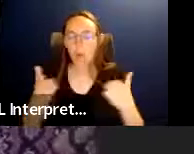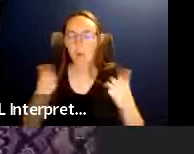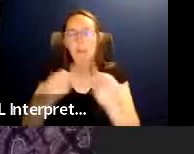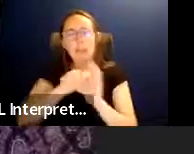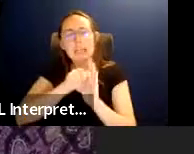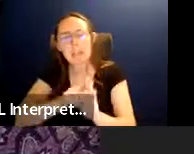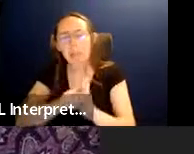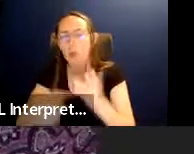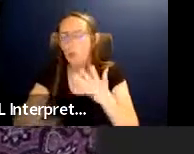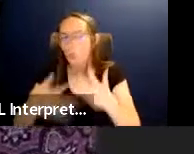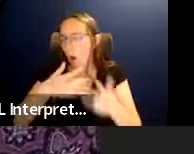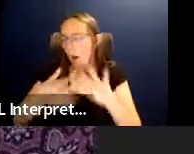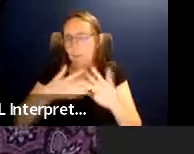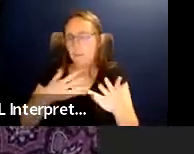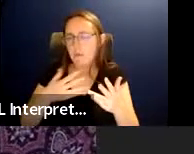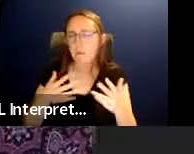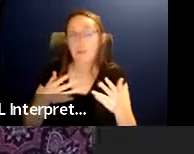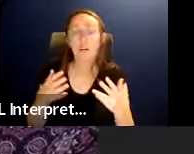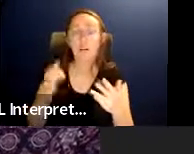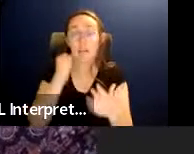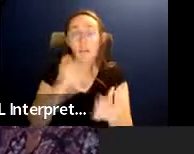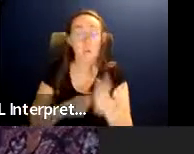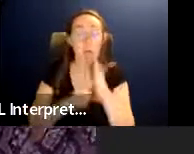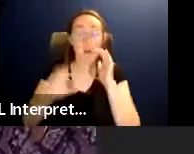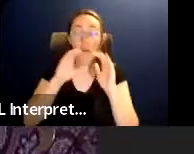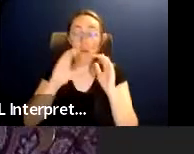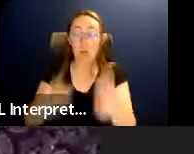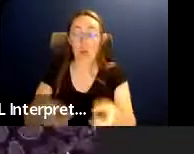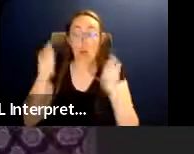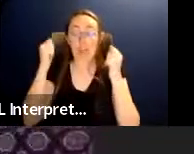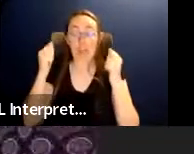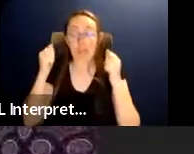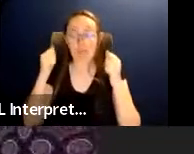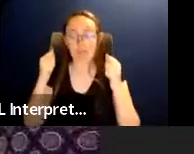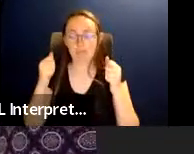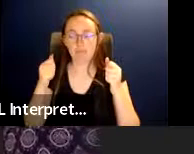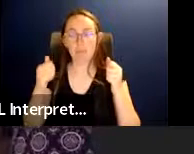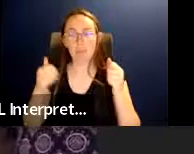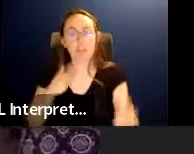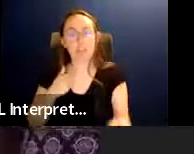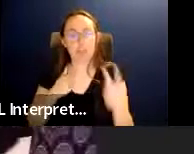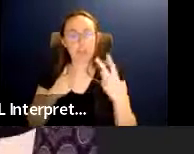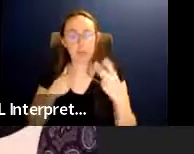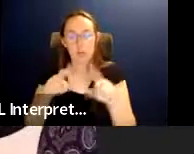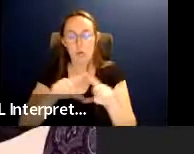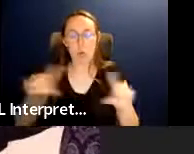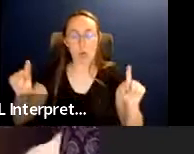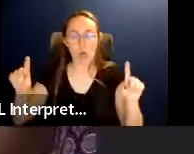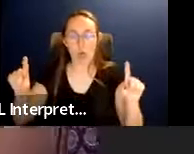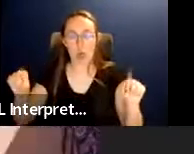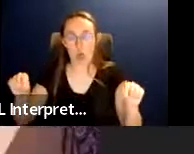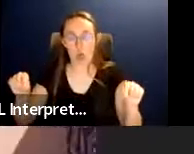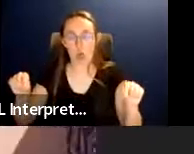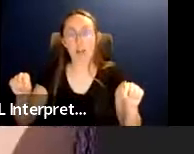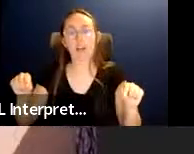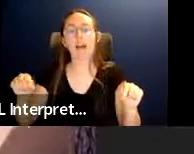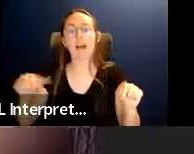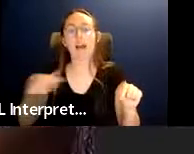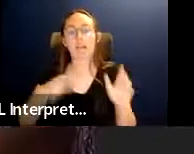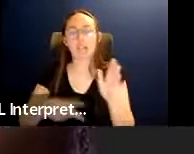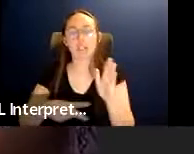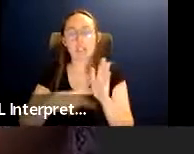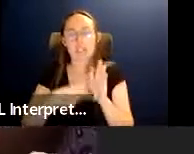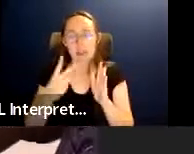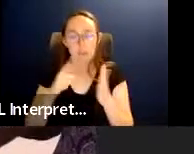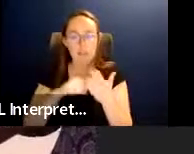things, if you need to communicate on the fly. And so we have two long boards that have double-sided permanent foam tape